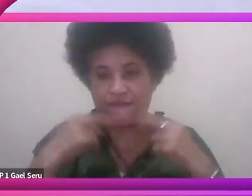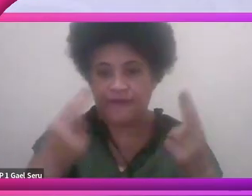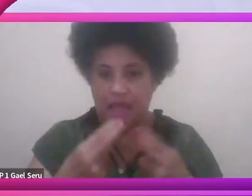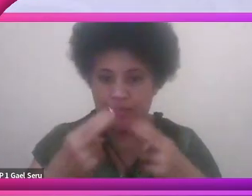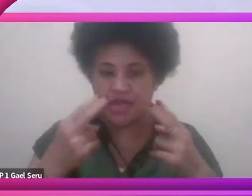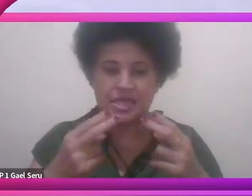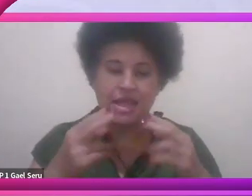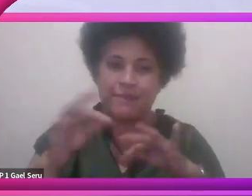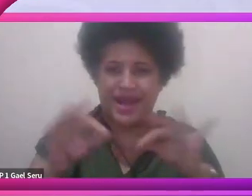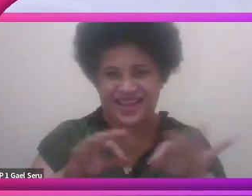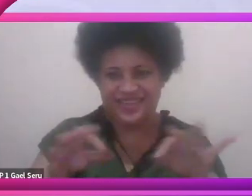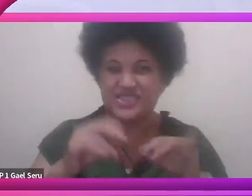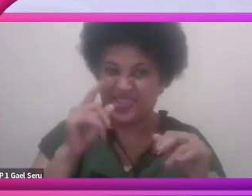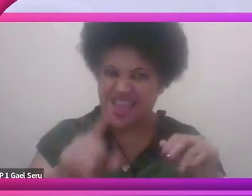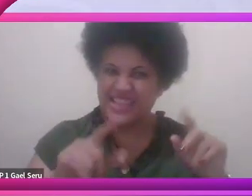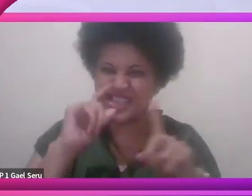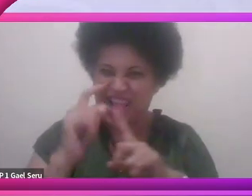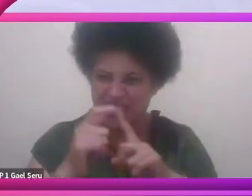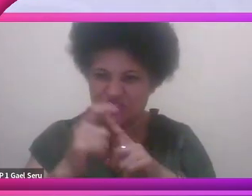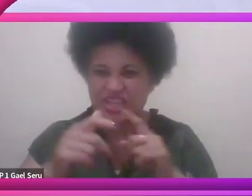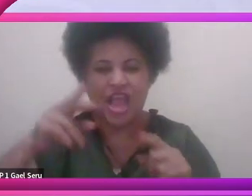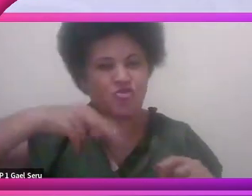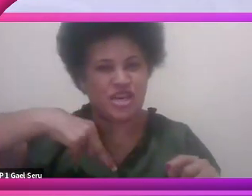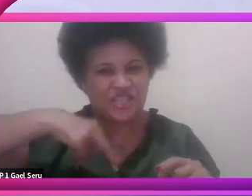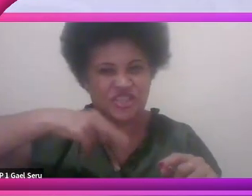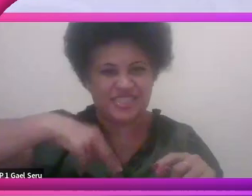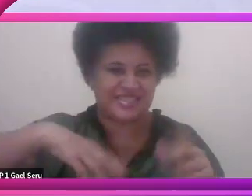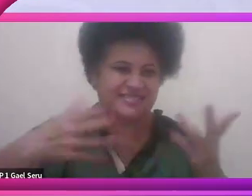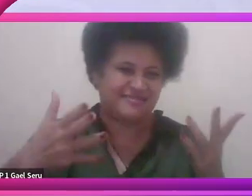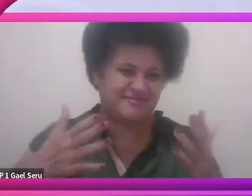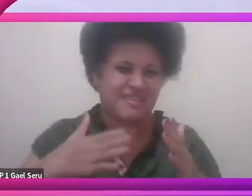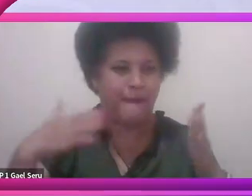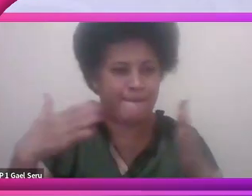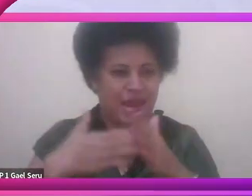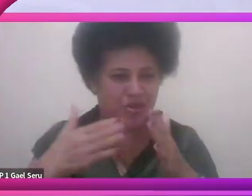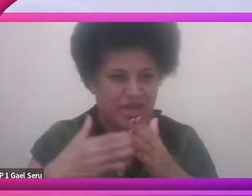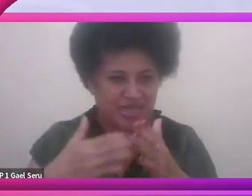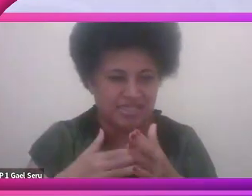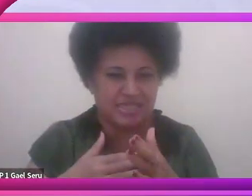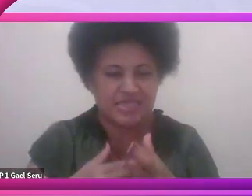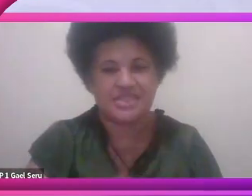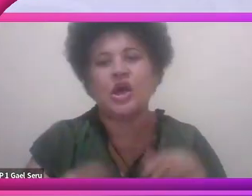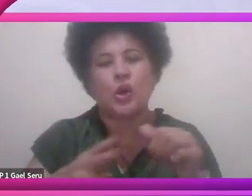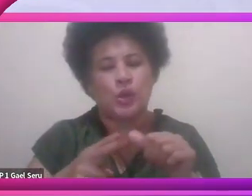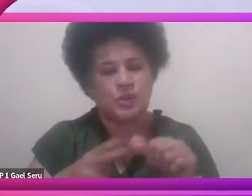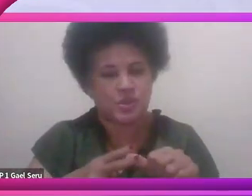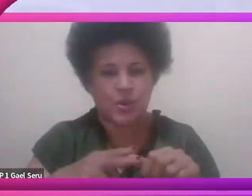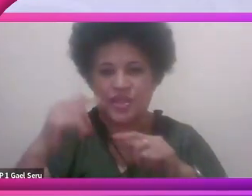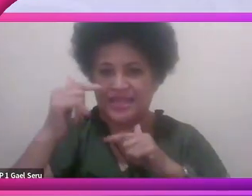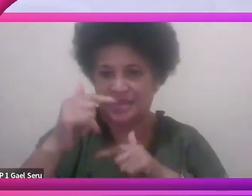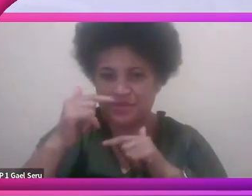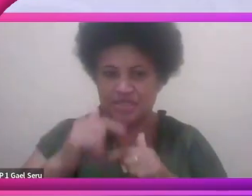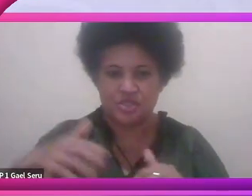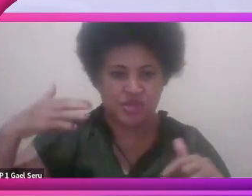and religious barriers, some of the religion not allow a woman to use family planning. Also limit to health services, especially the